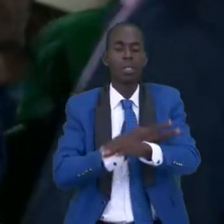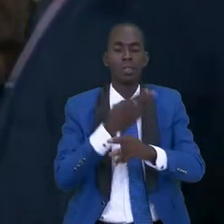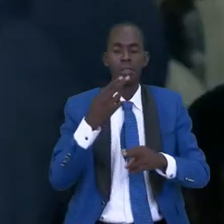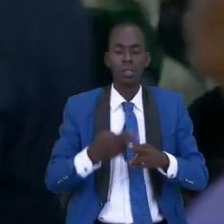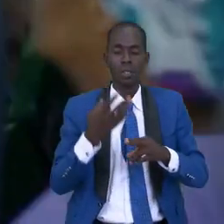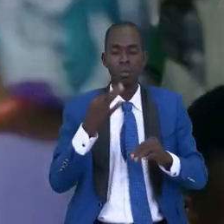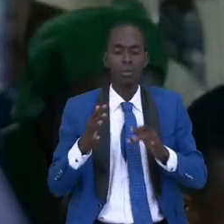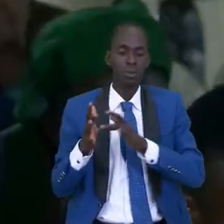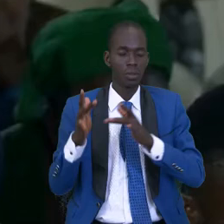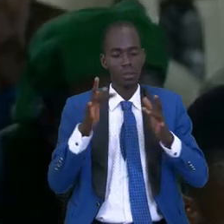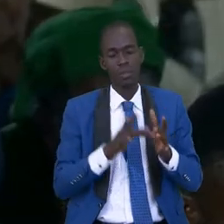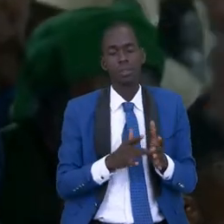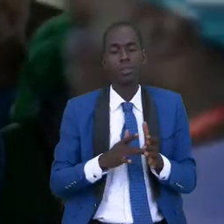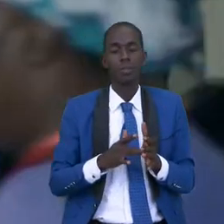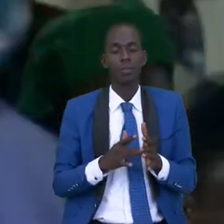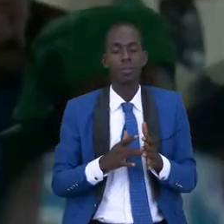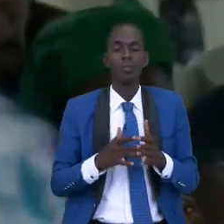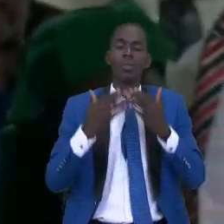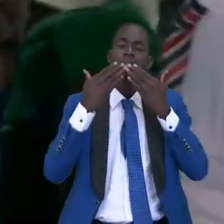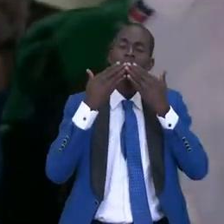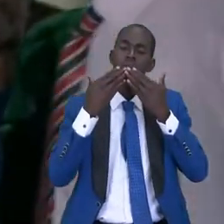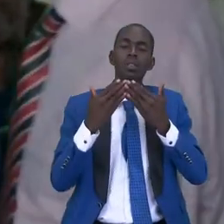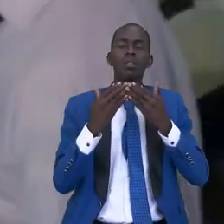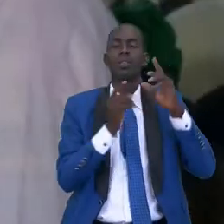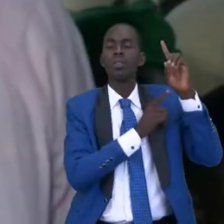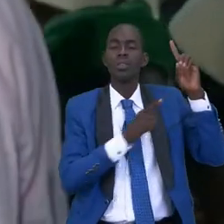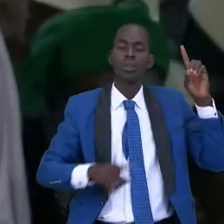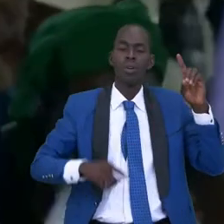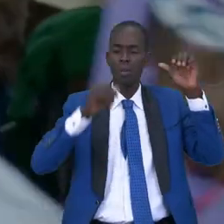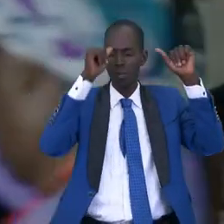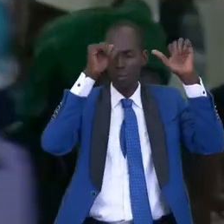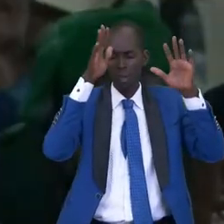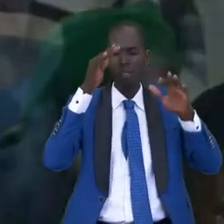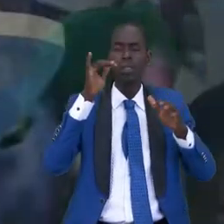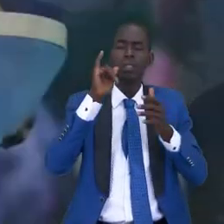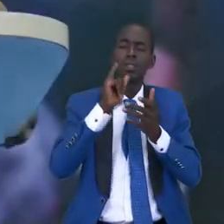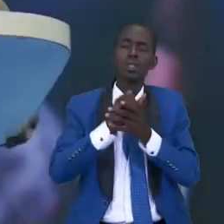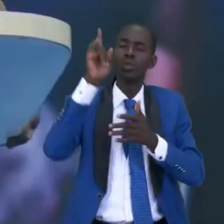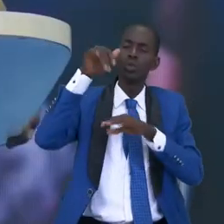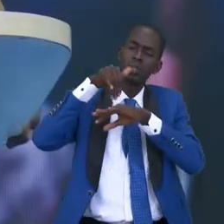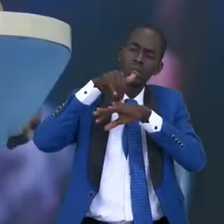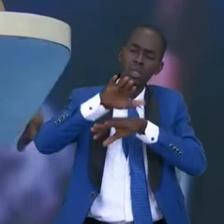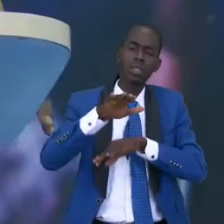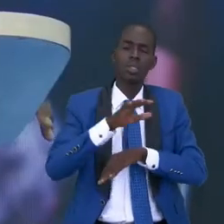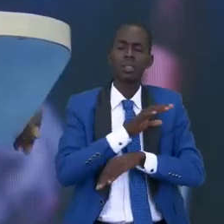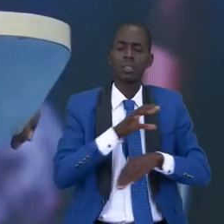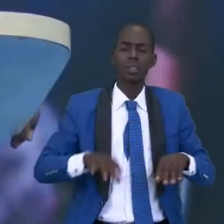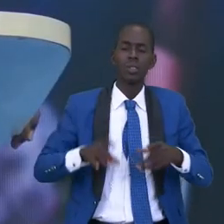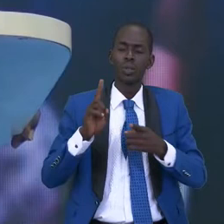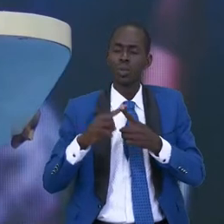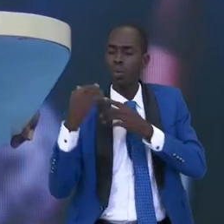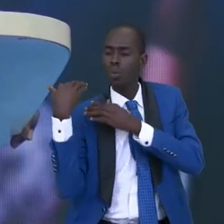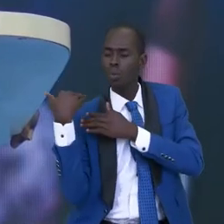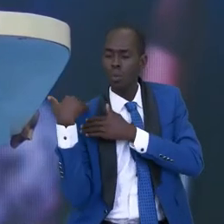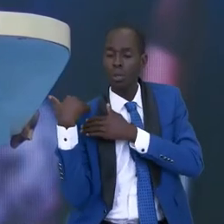of Jesus, thank you, Lord, Father, that you sent him to be our Savior and